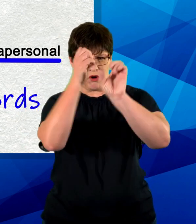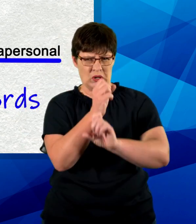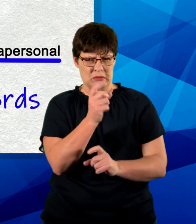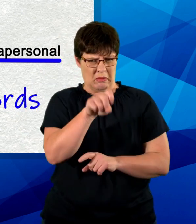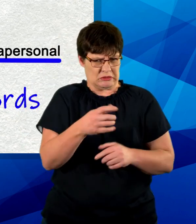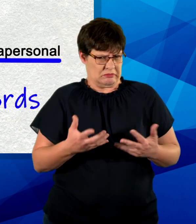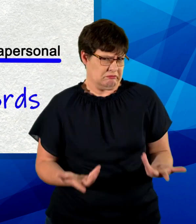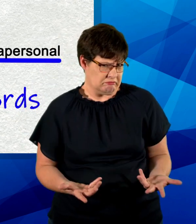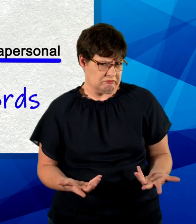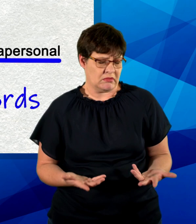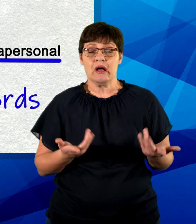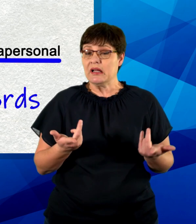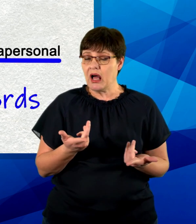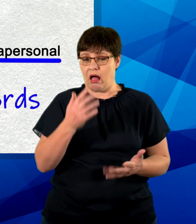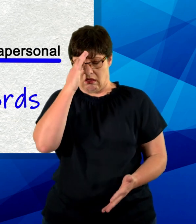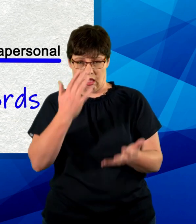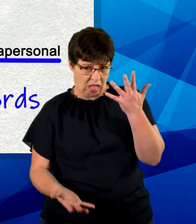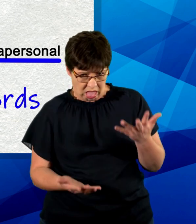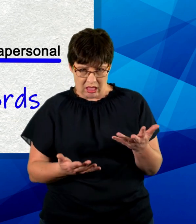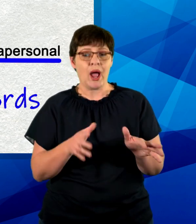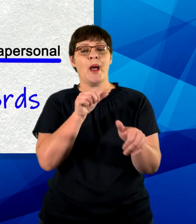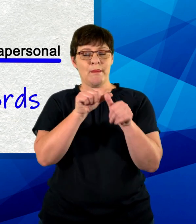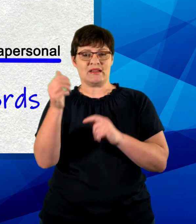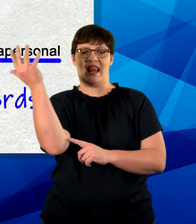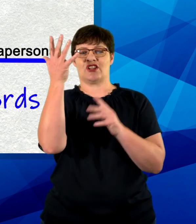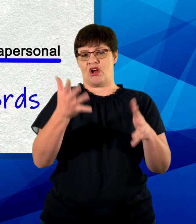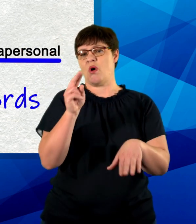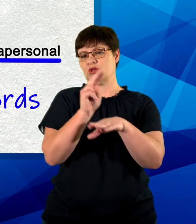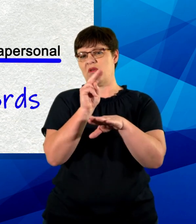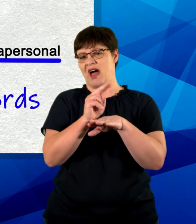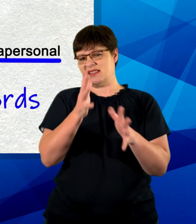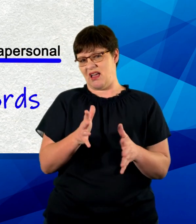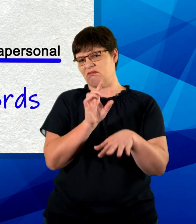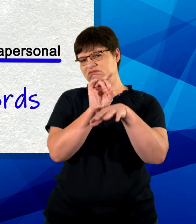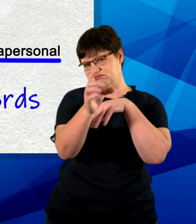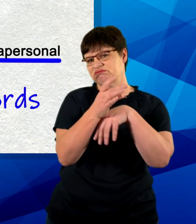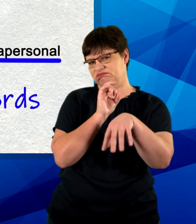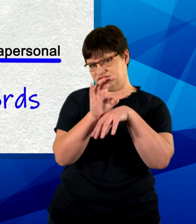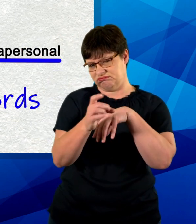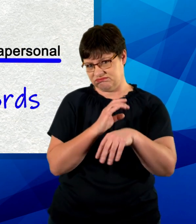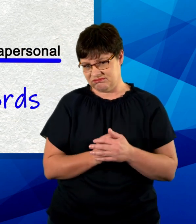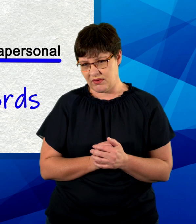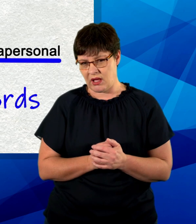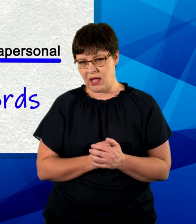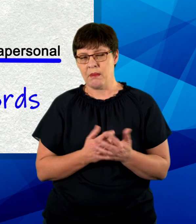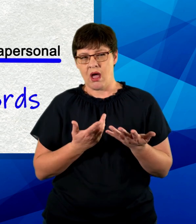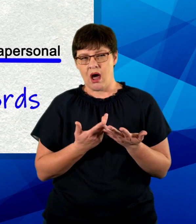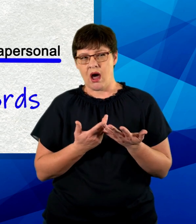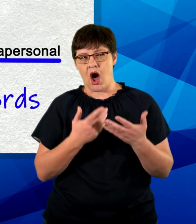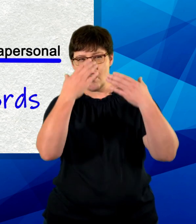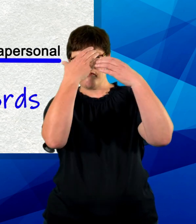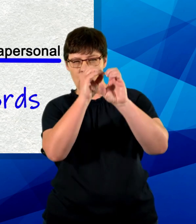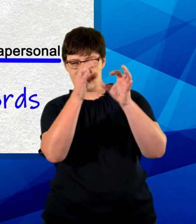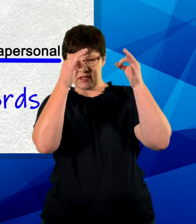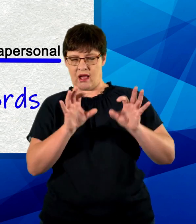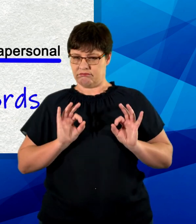be. If this is the case, please consult your lecturer or supervisor. Once you have decided on the focus,